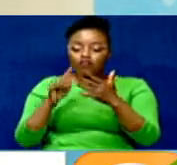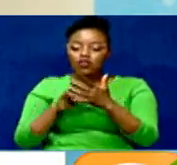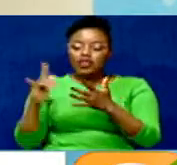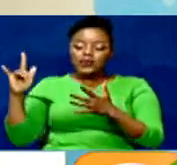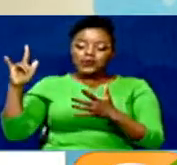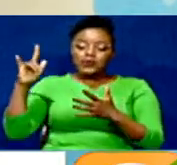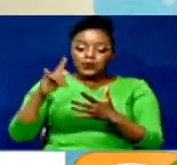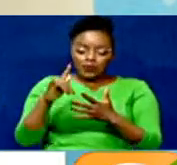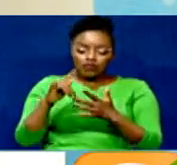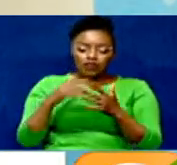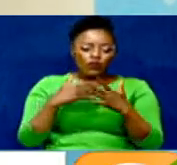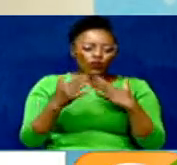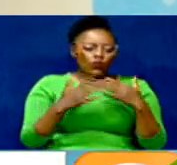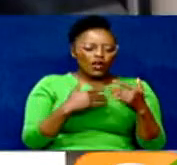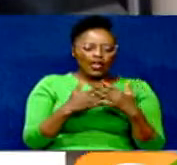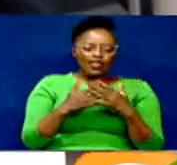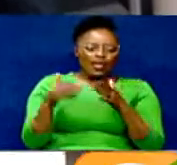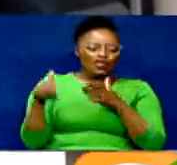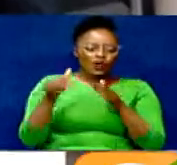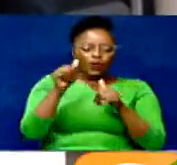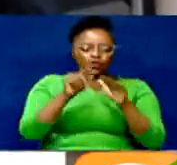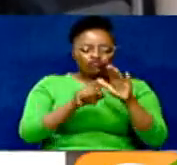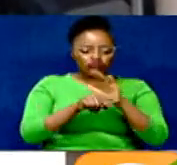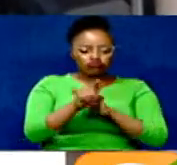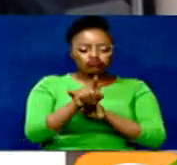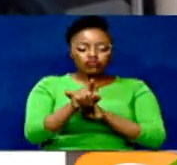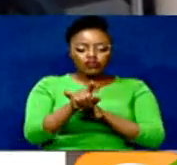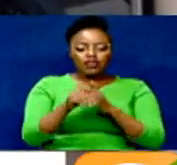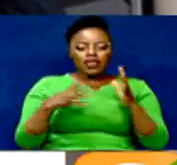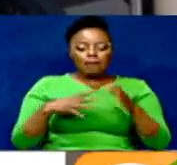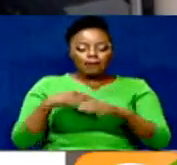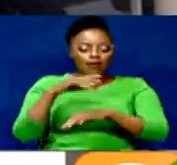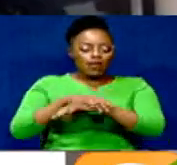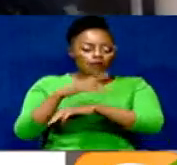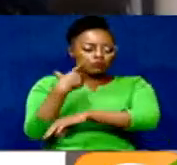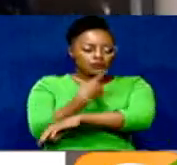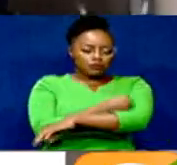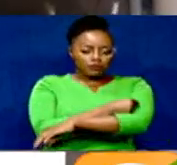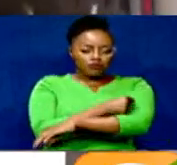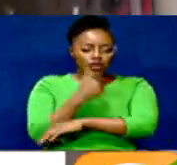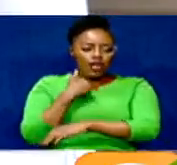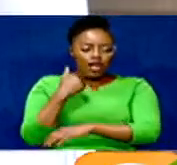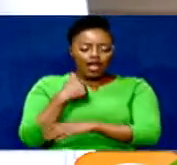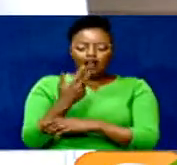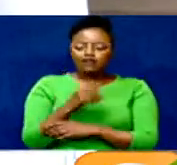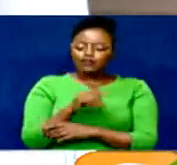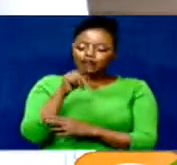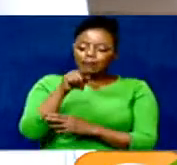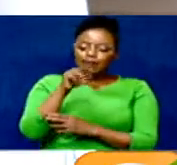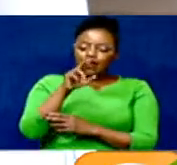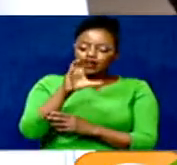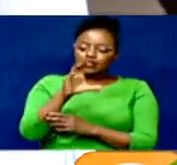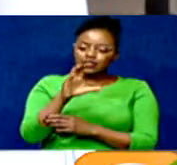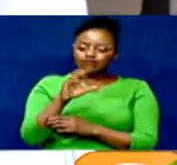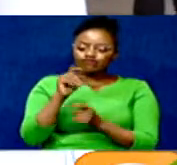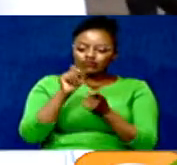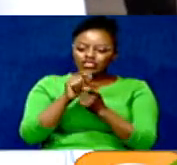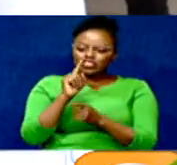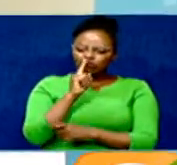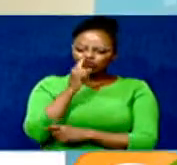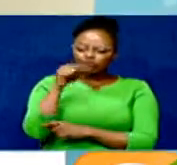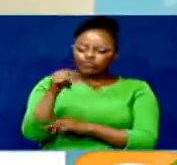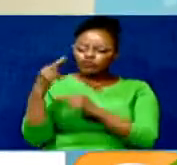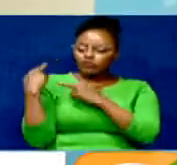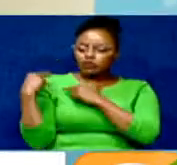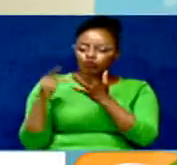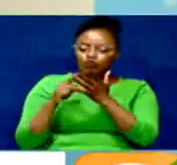departure, regardless of the route of entry. And vaccinated travelers will also be subjected to a rapid antigen test at their own